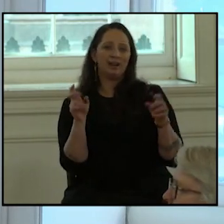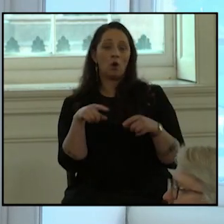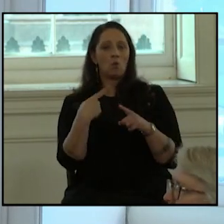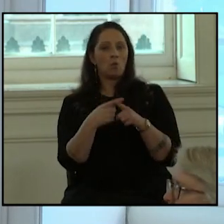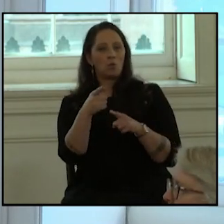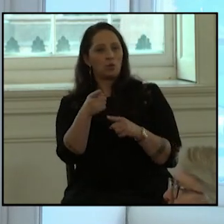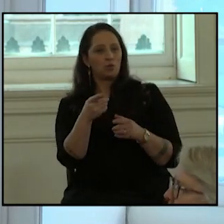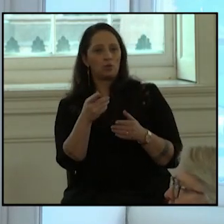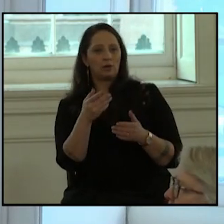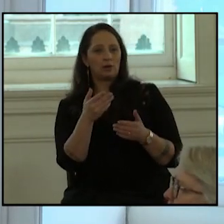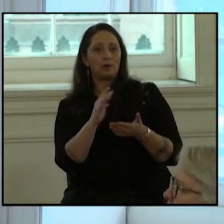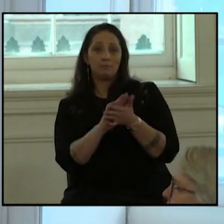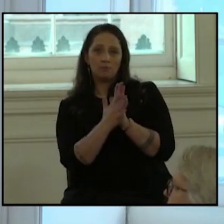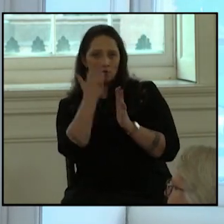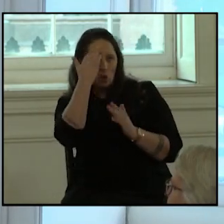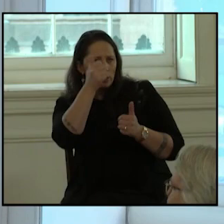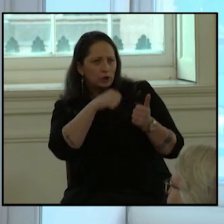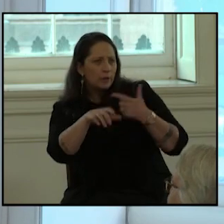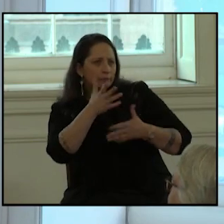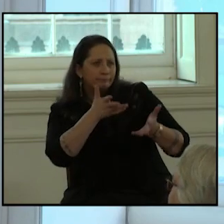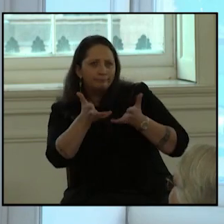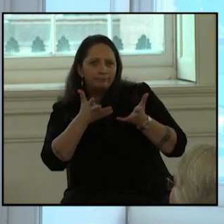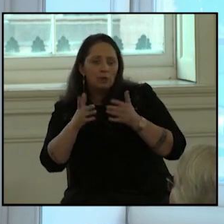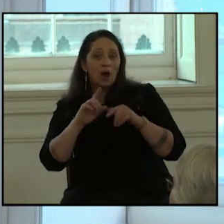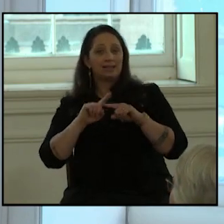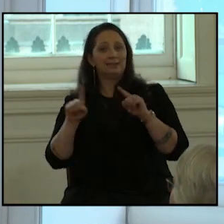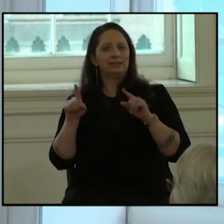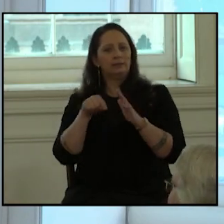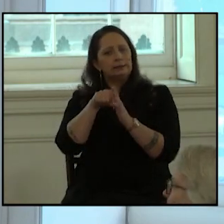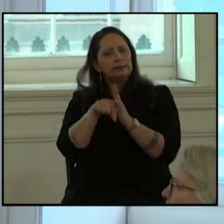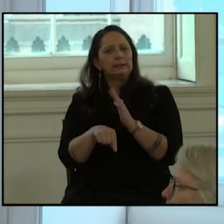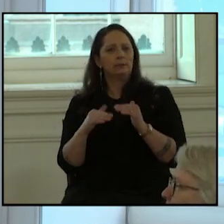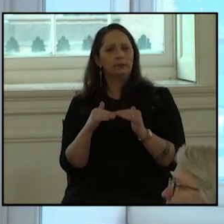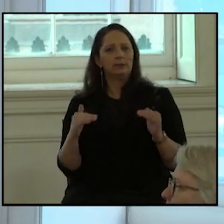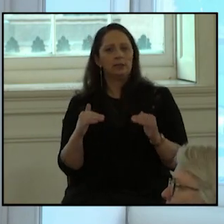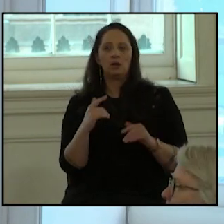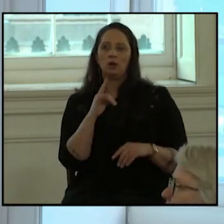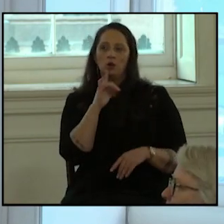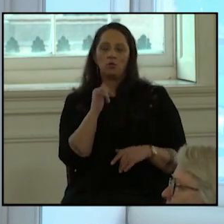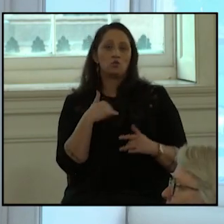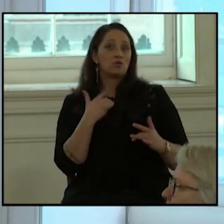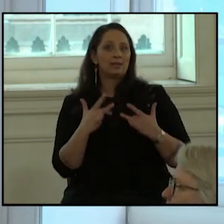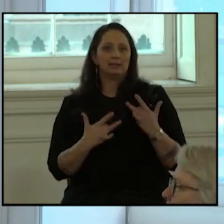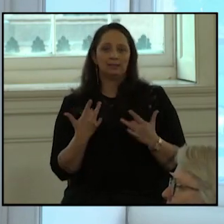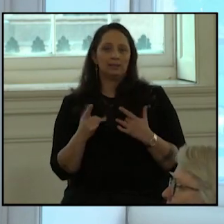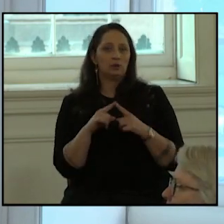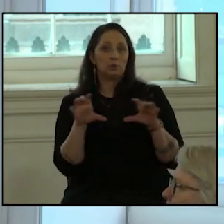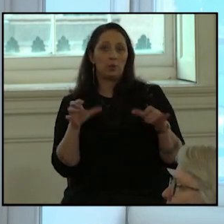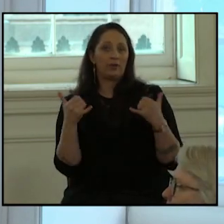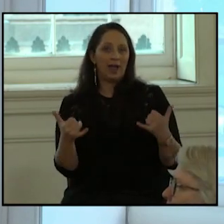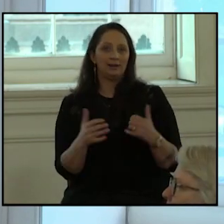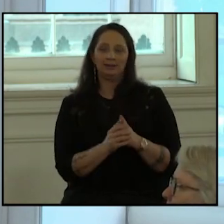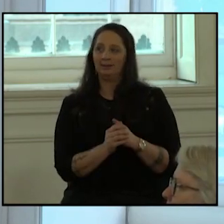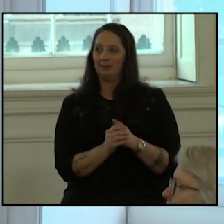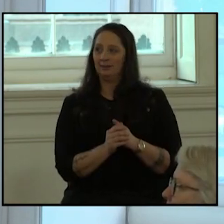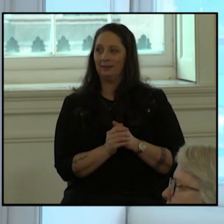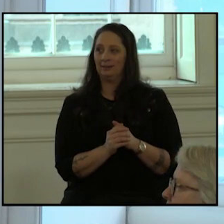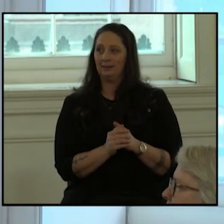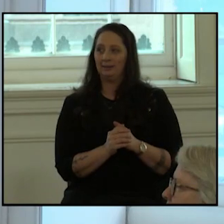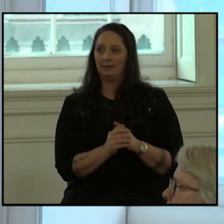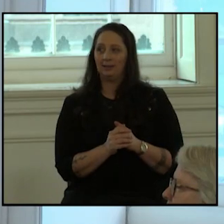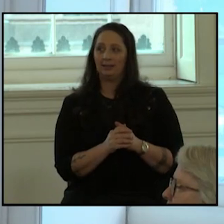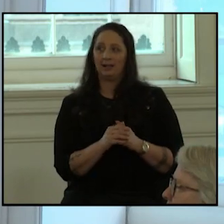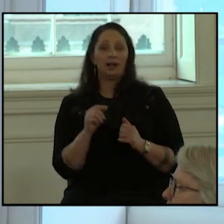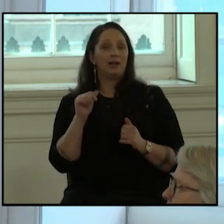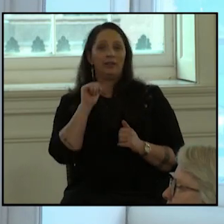to know each other on a different level, and we're really excited to do that. This is not in the